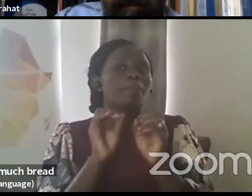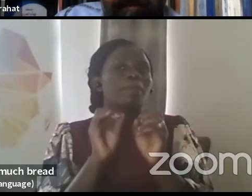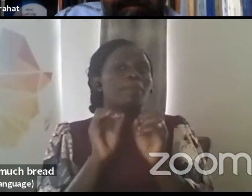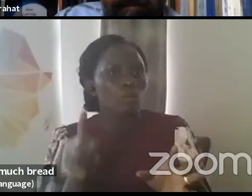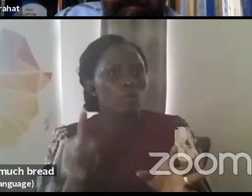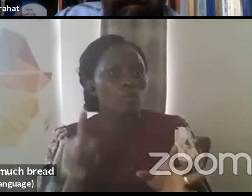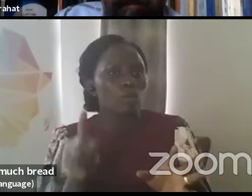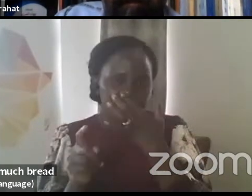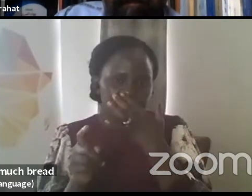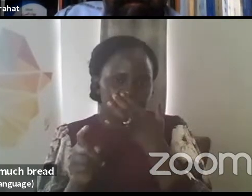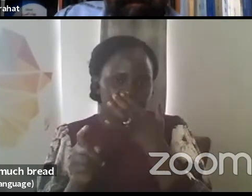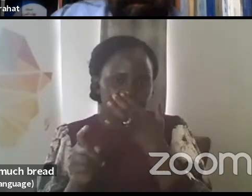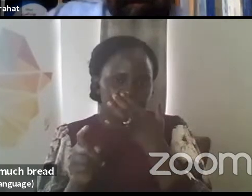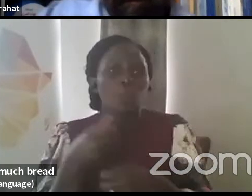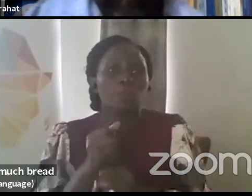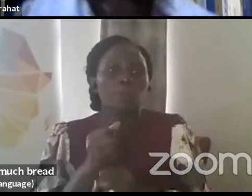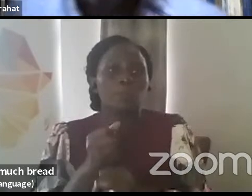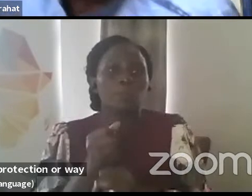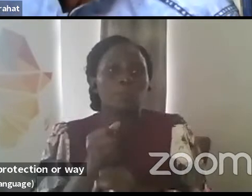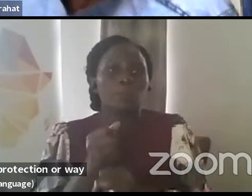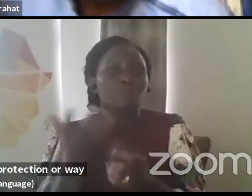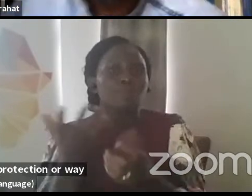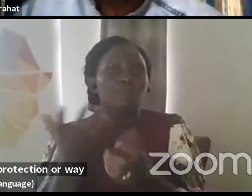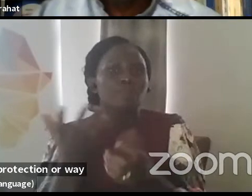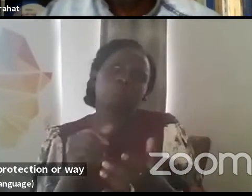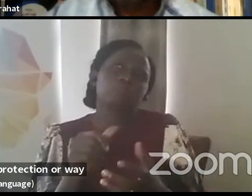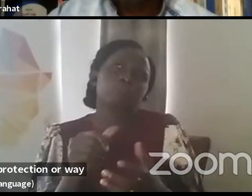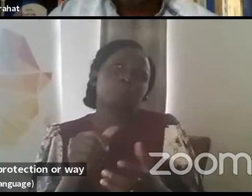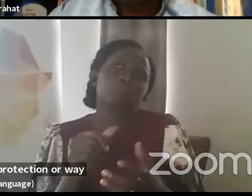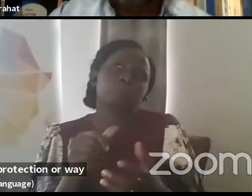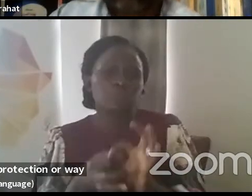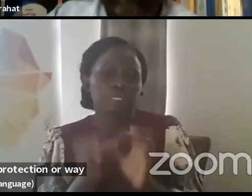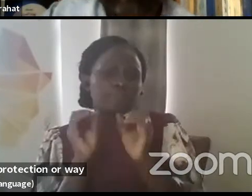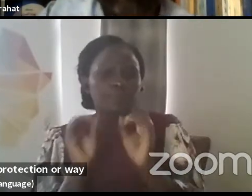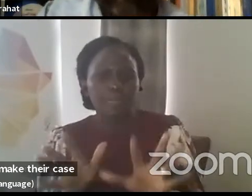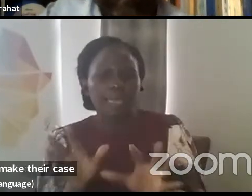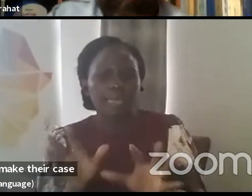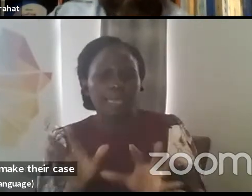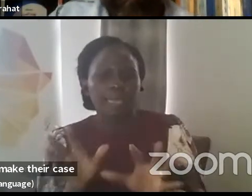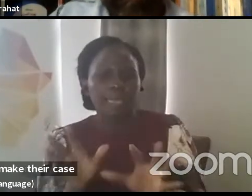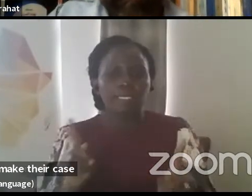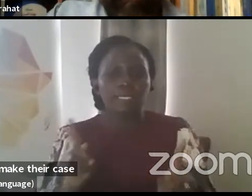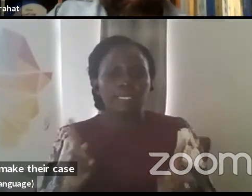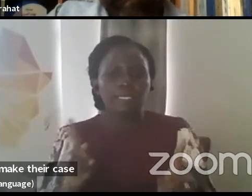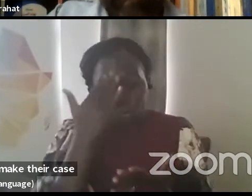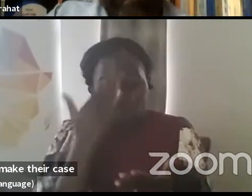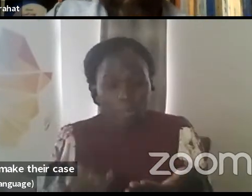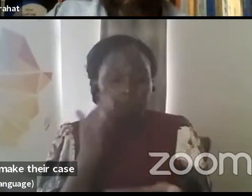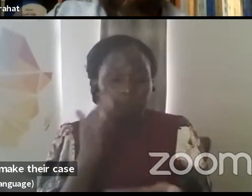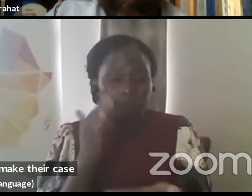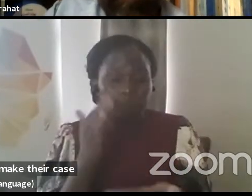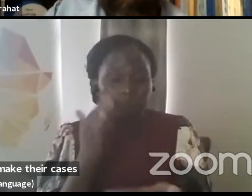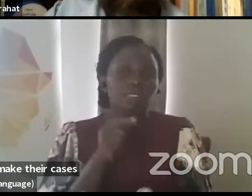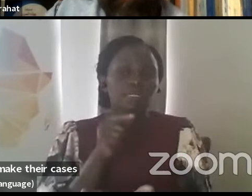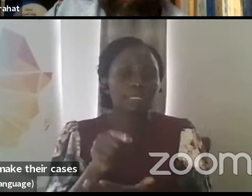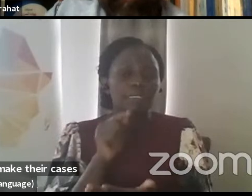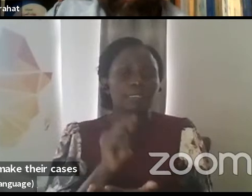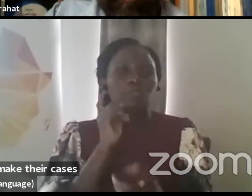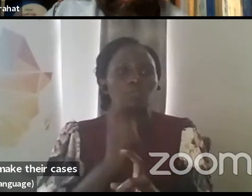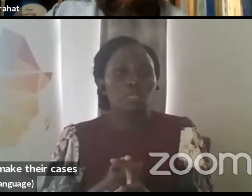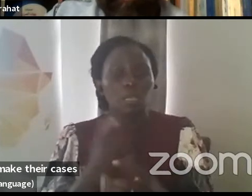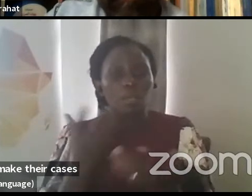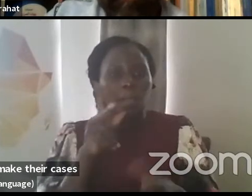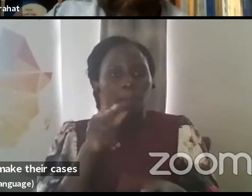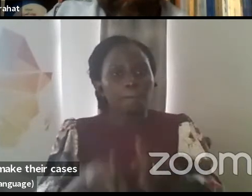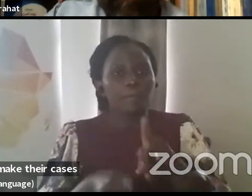protection, or way are not very well connected and can make their cases very well known. We saw that in like people